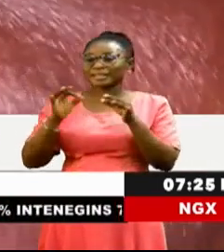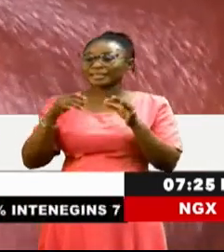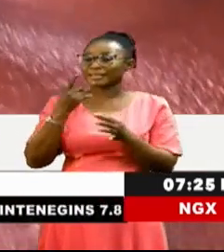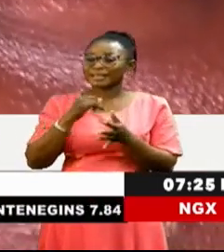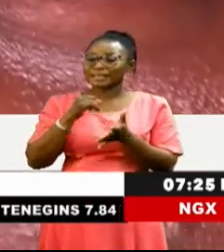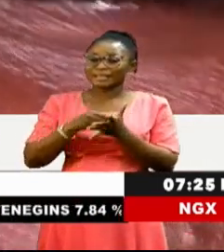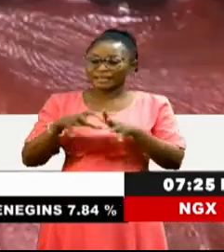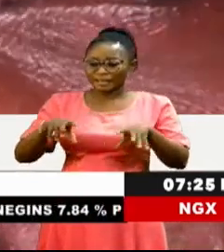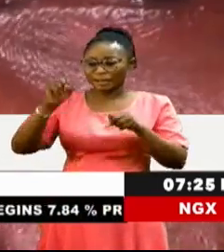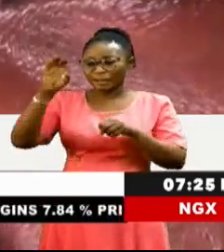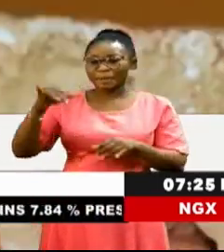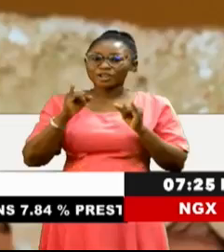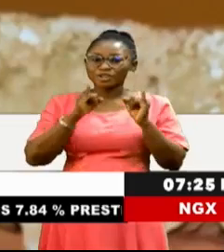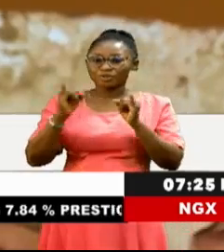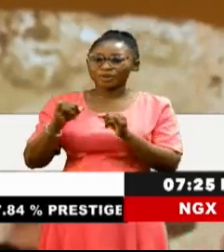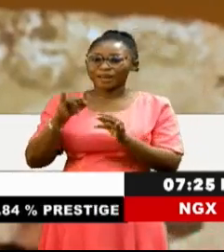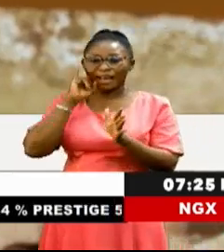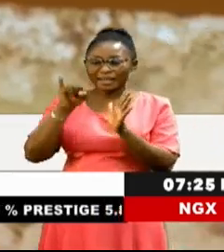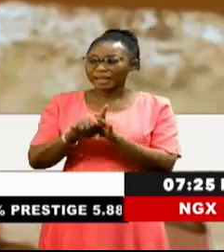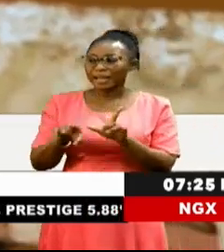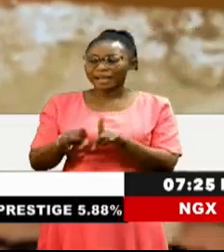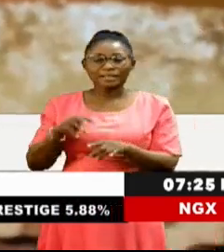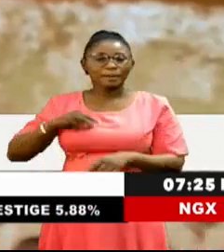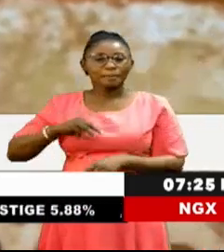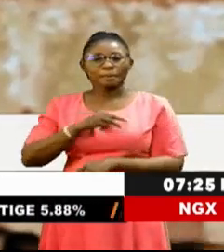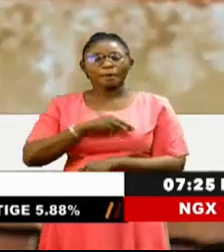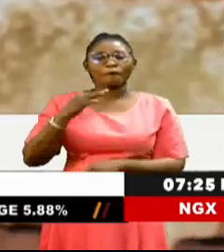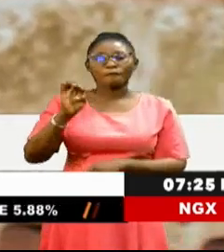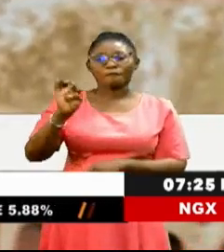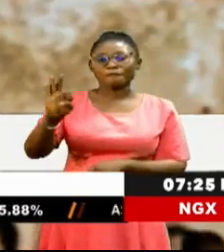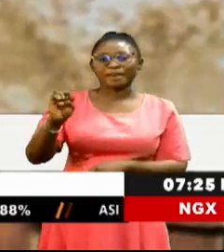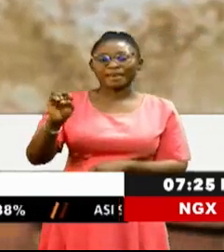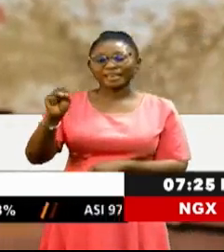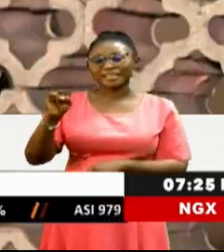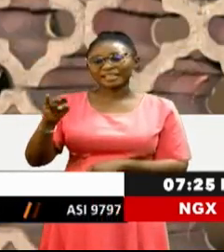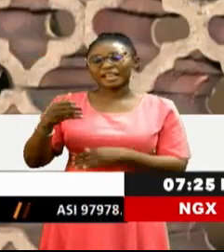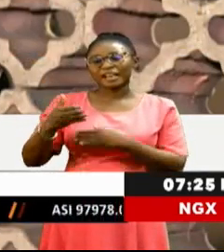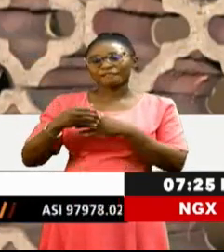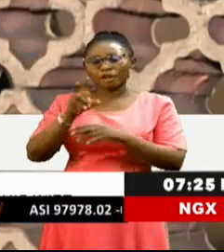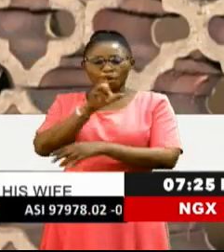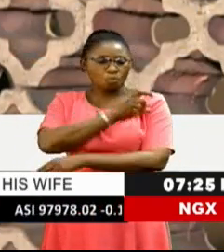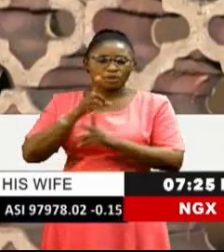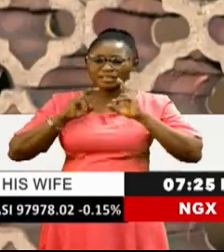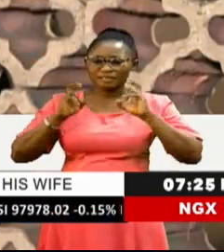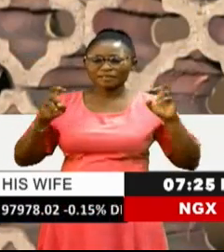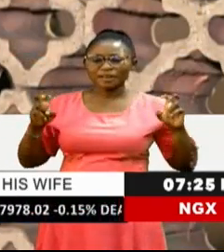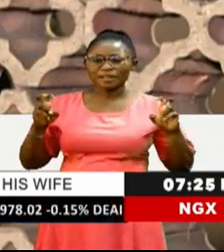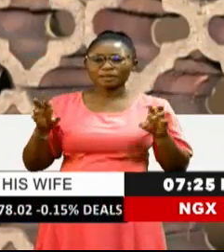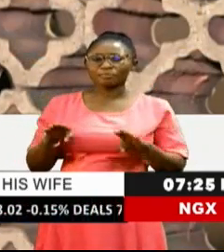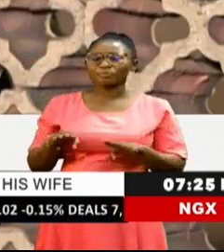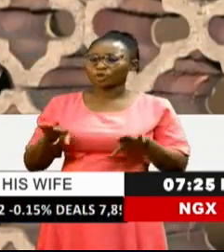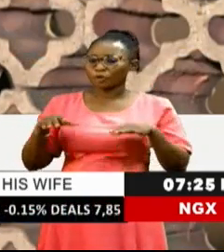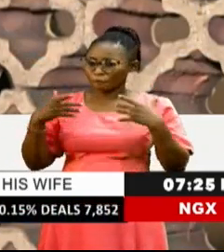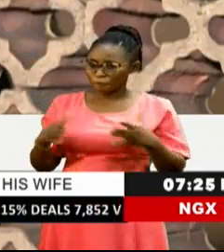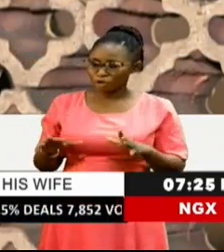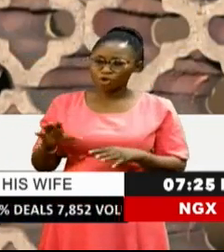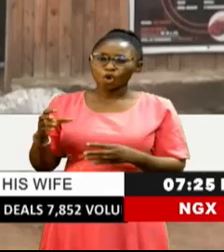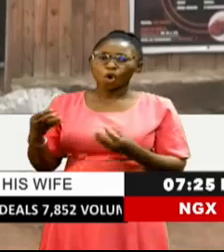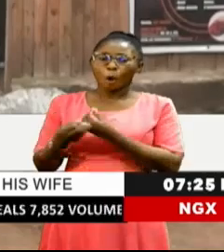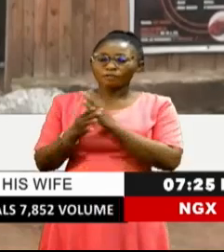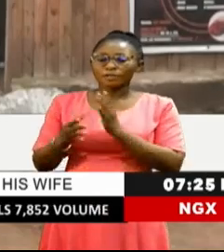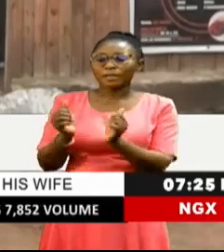by individuals identified as members of FESI. After a police investigation was opened, officers